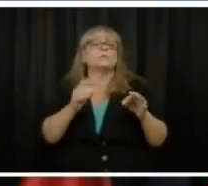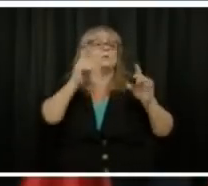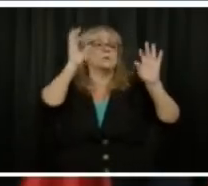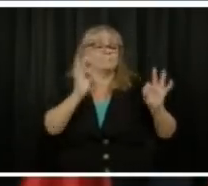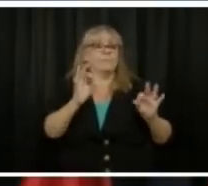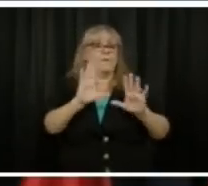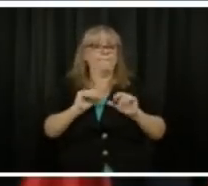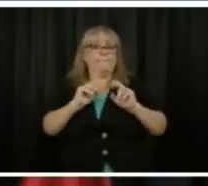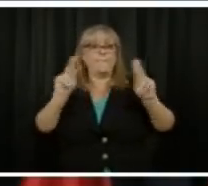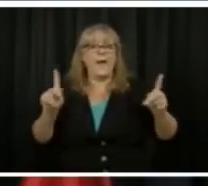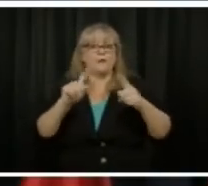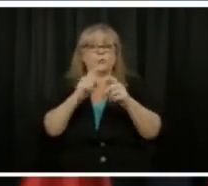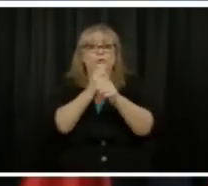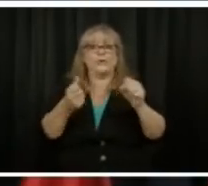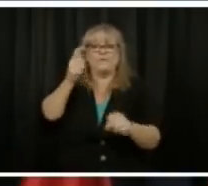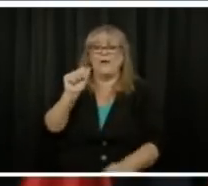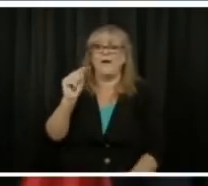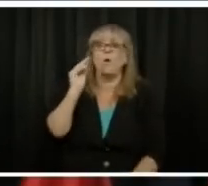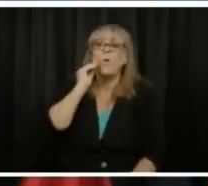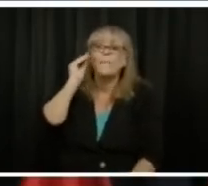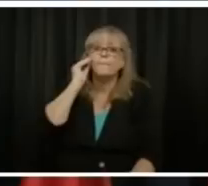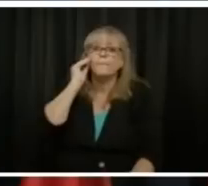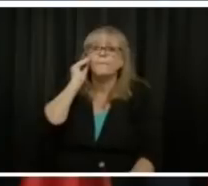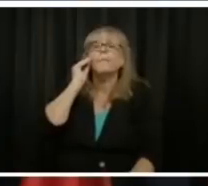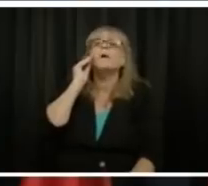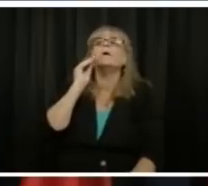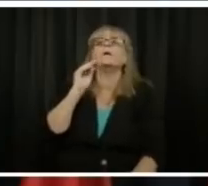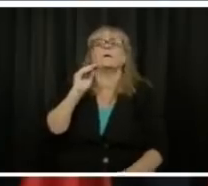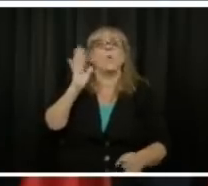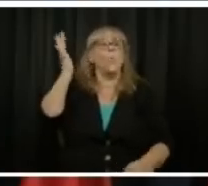the smaller counties.